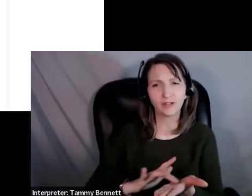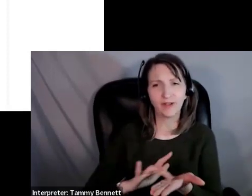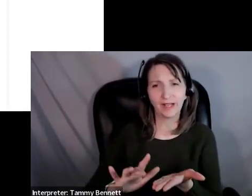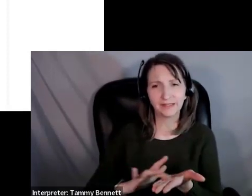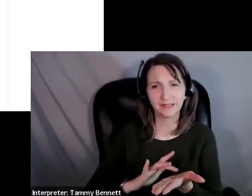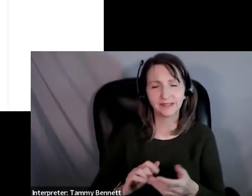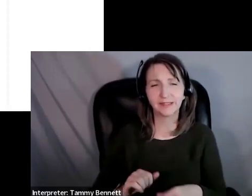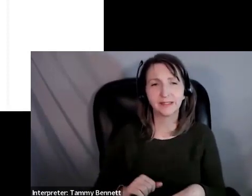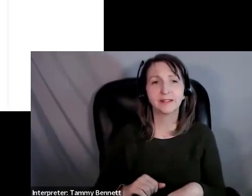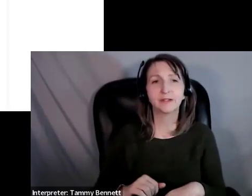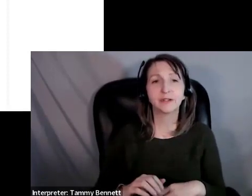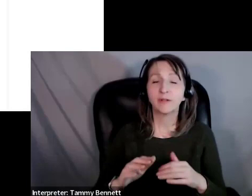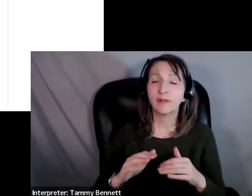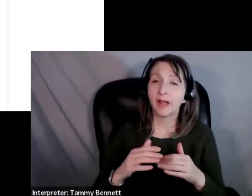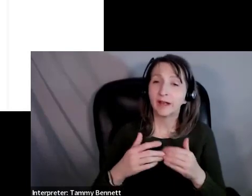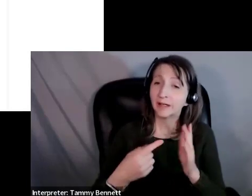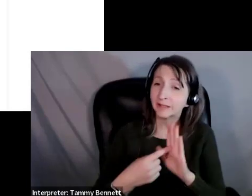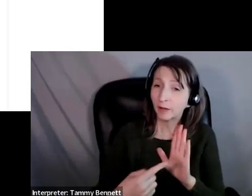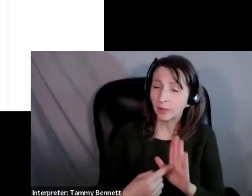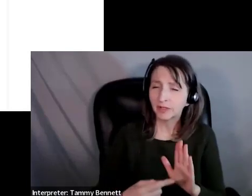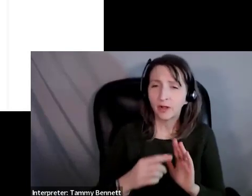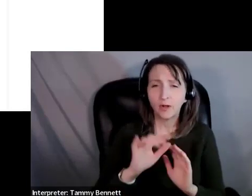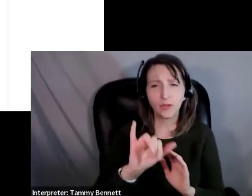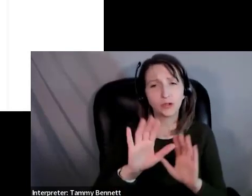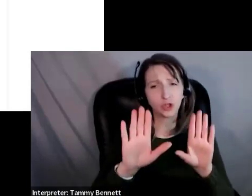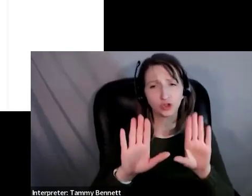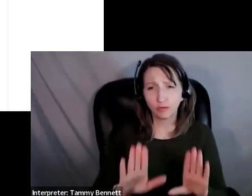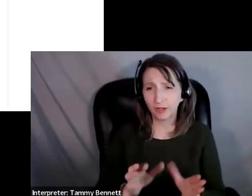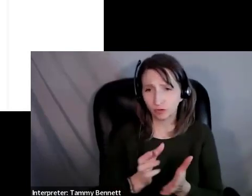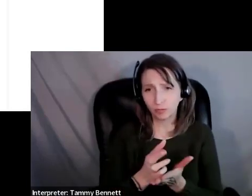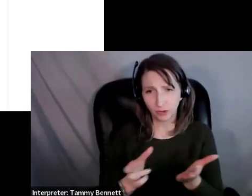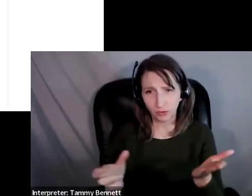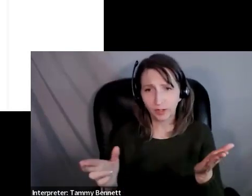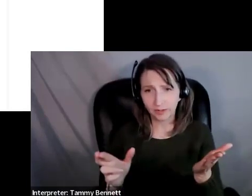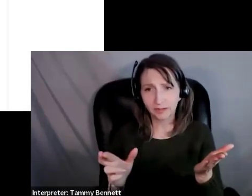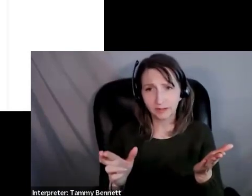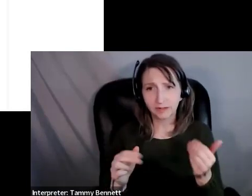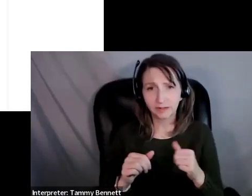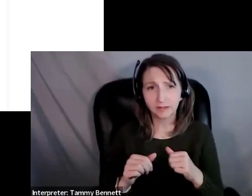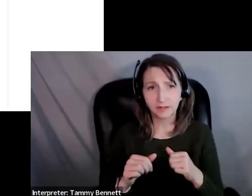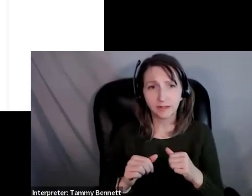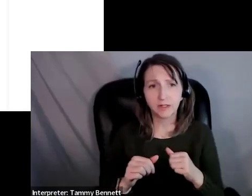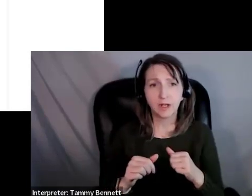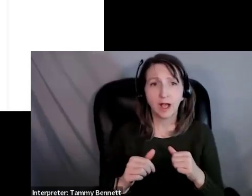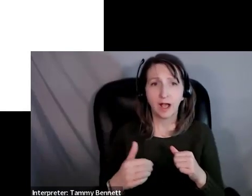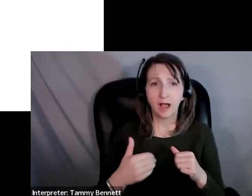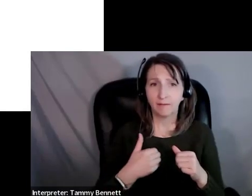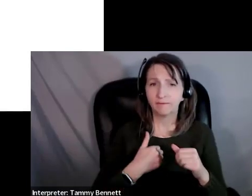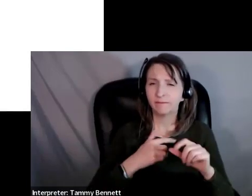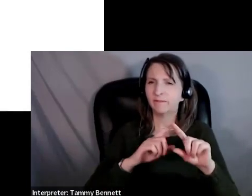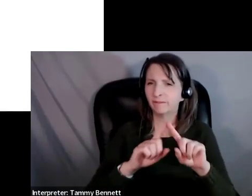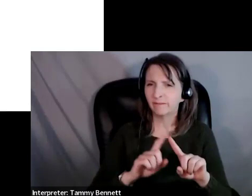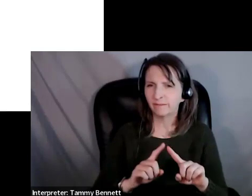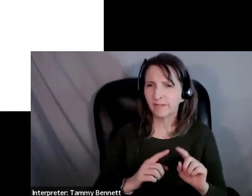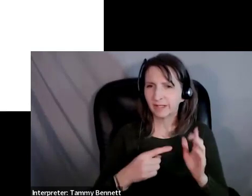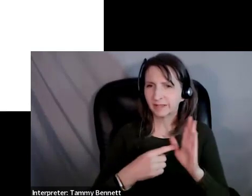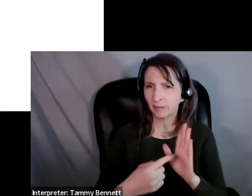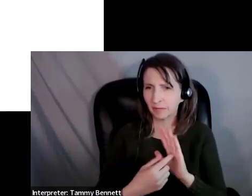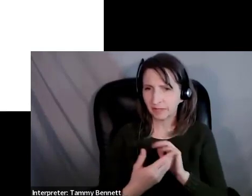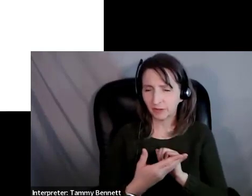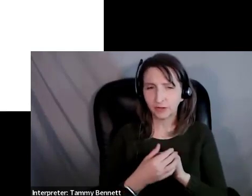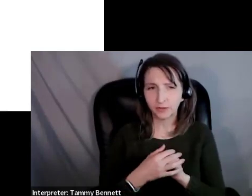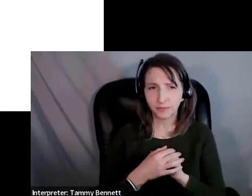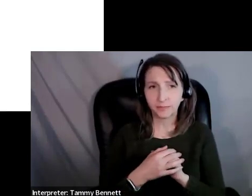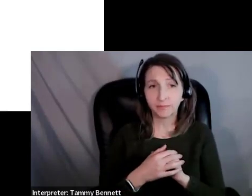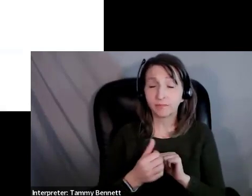we work on this together? So these are great different resources. So I've connected a bunch of different, um, ones on here. And here's another one.